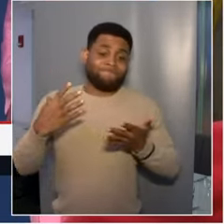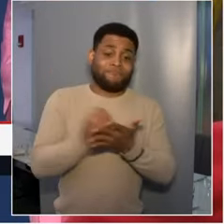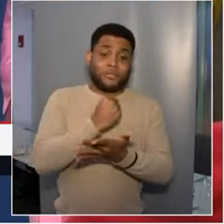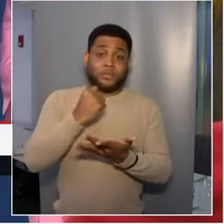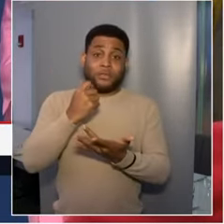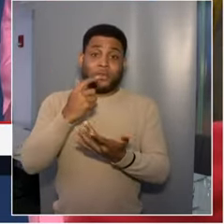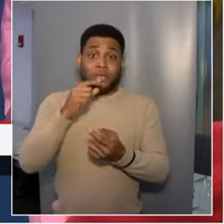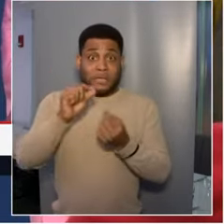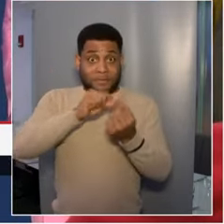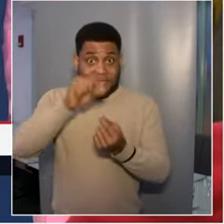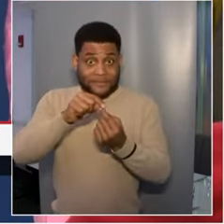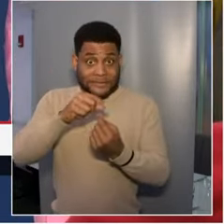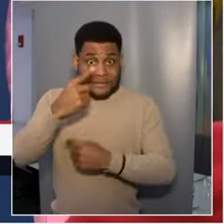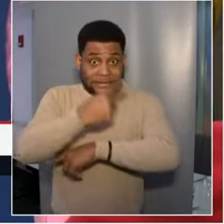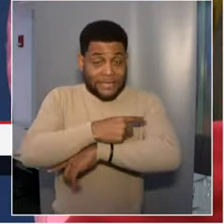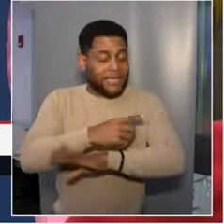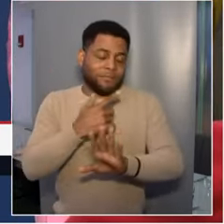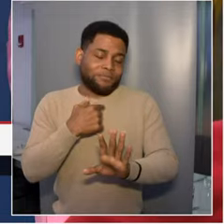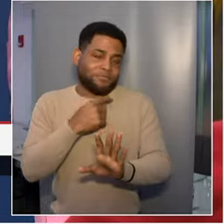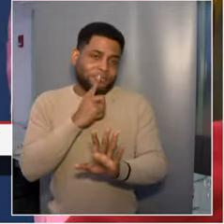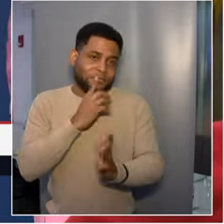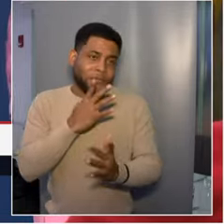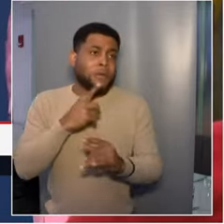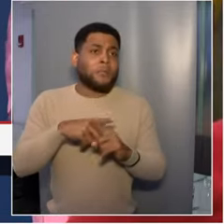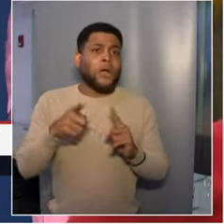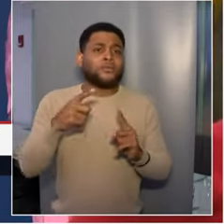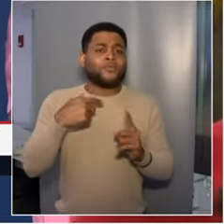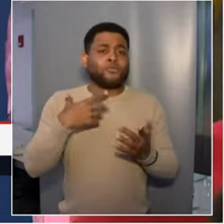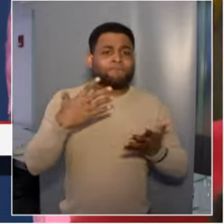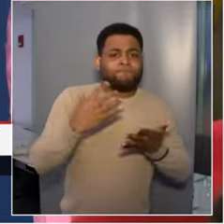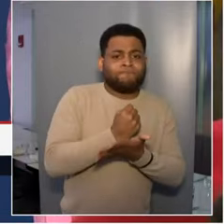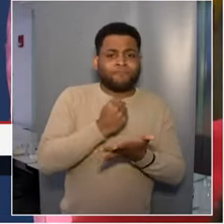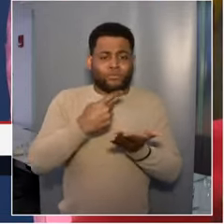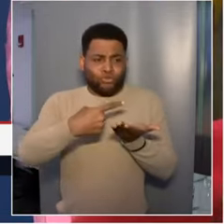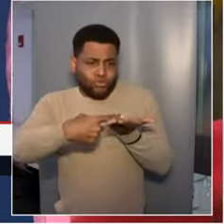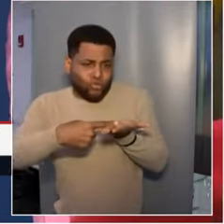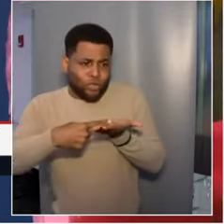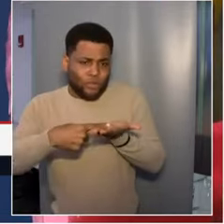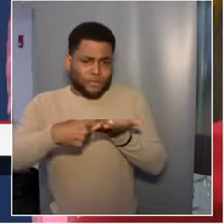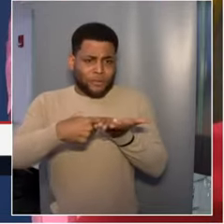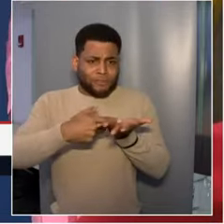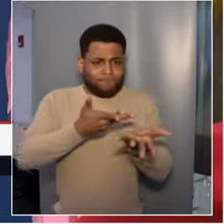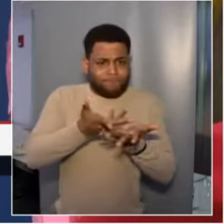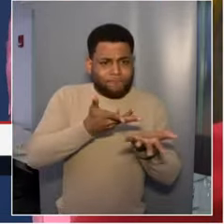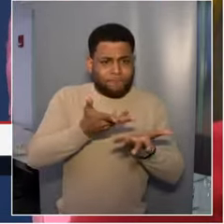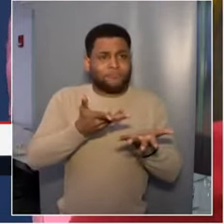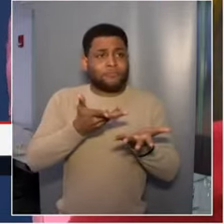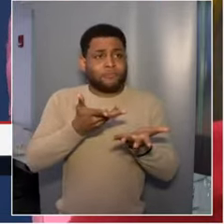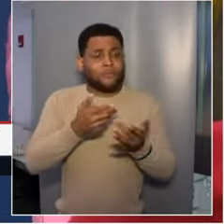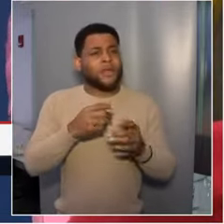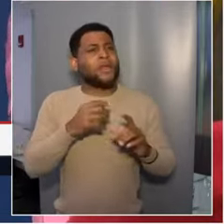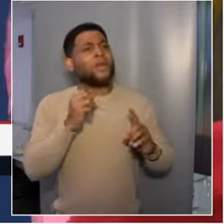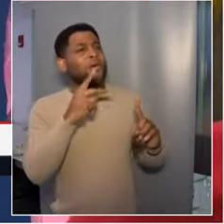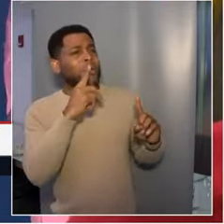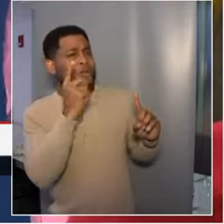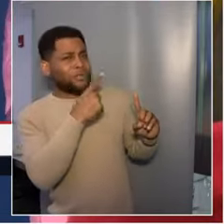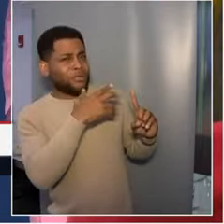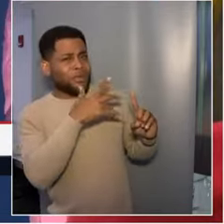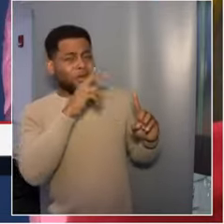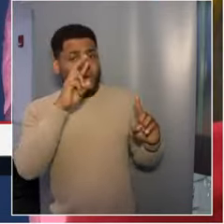did Virginia know that you were still meeting with the mayor while you were trying to get the Virginia deal done? Can I just say something? If you